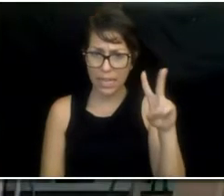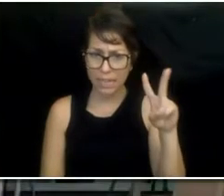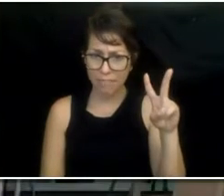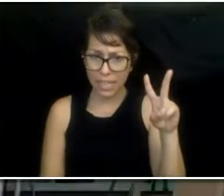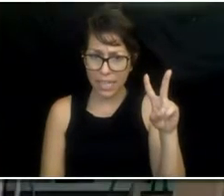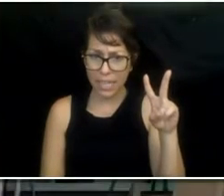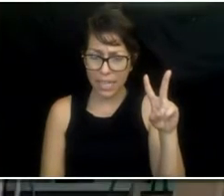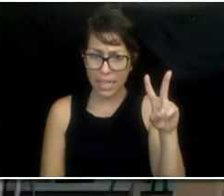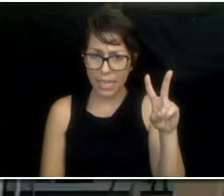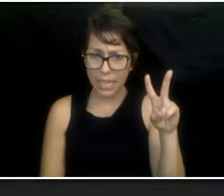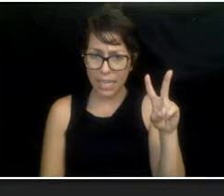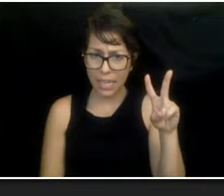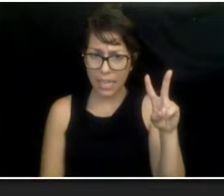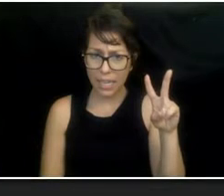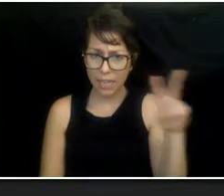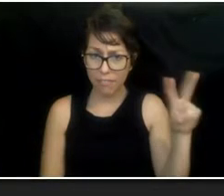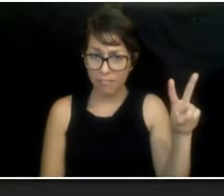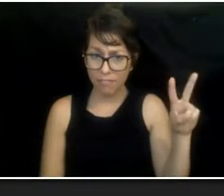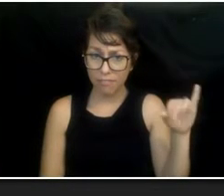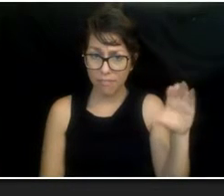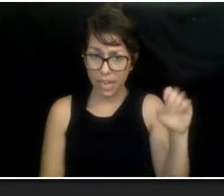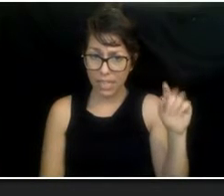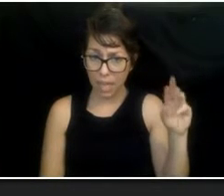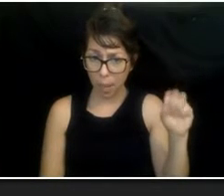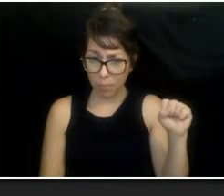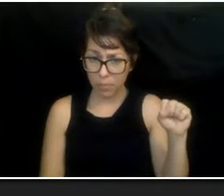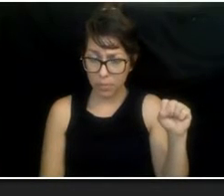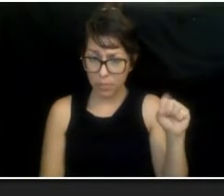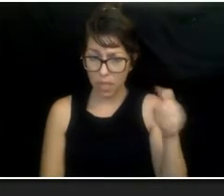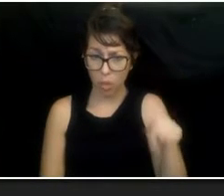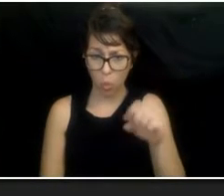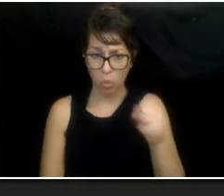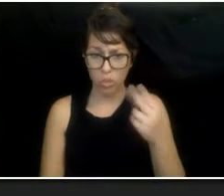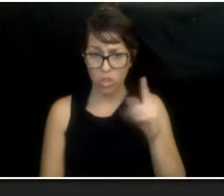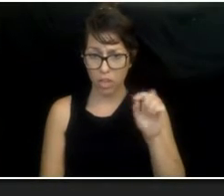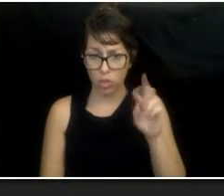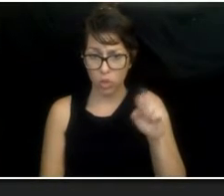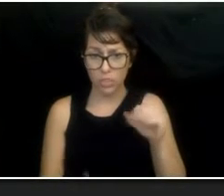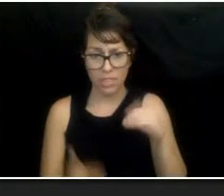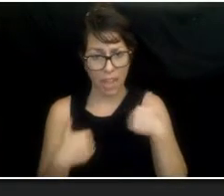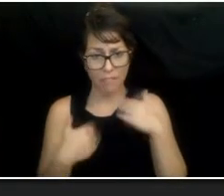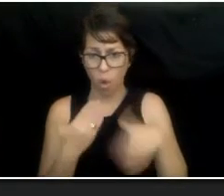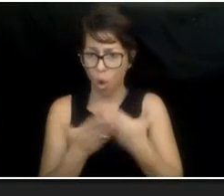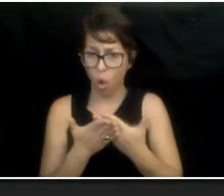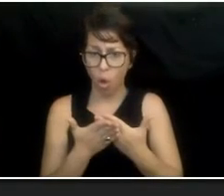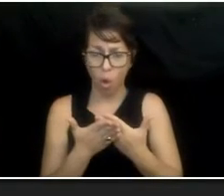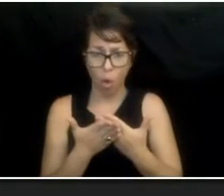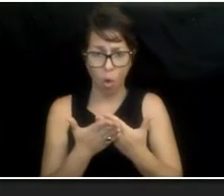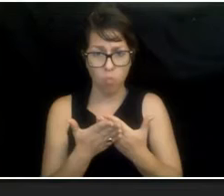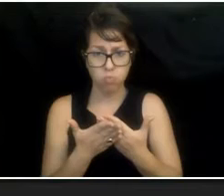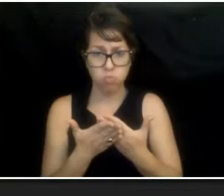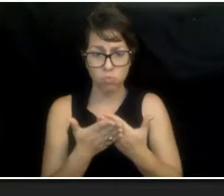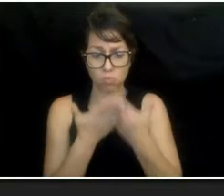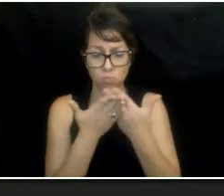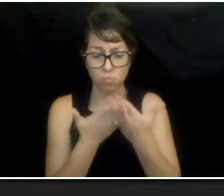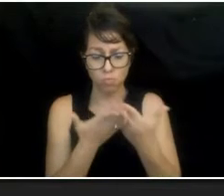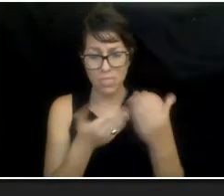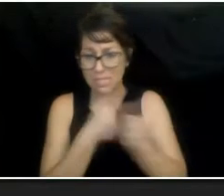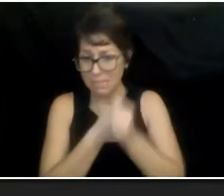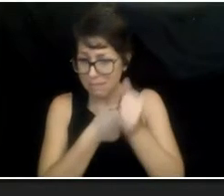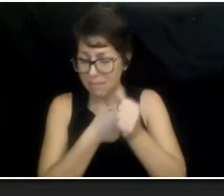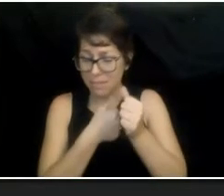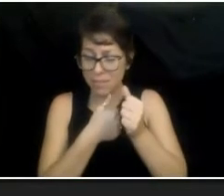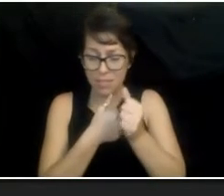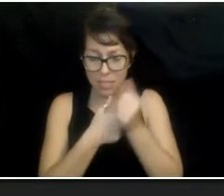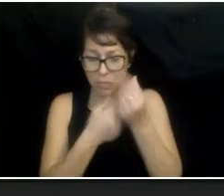I would be concerned as an individual leaving my you know you're looking at it from a place of I'm I'm jeopardizing my